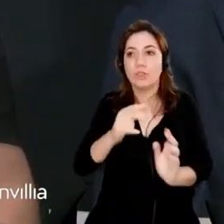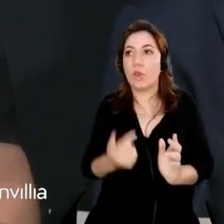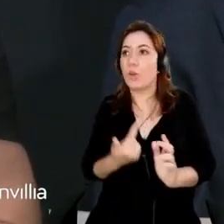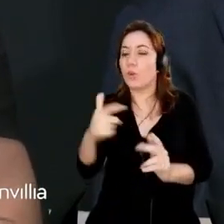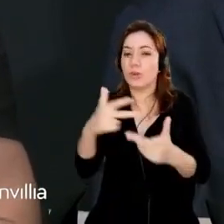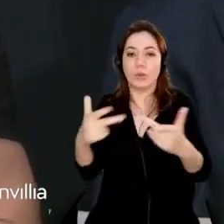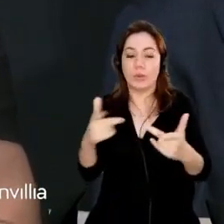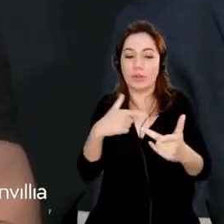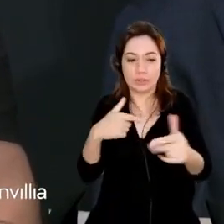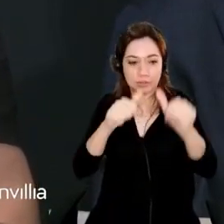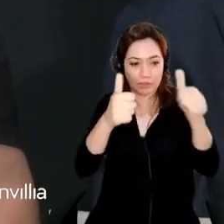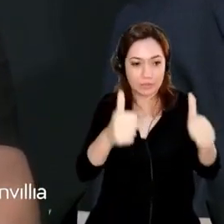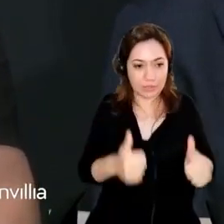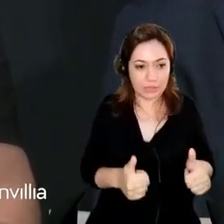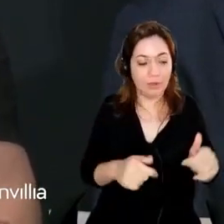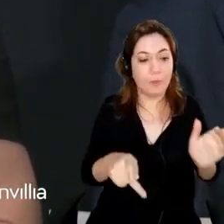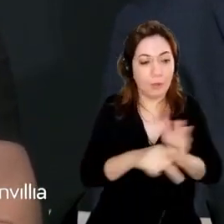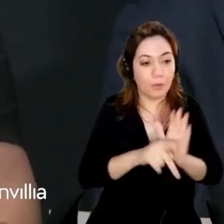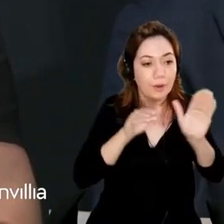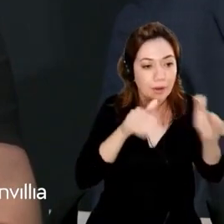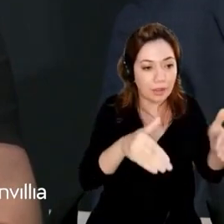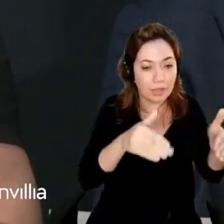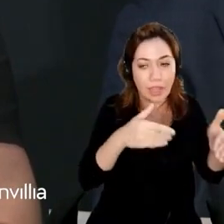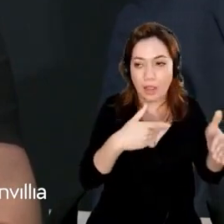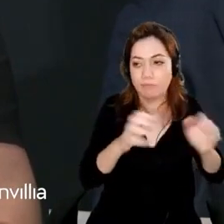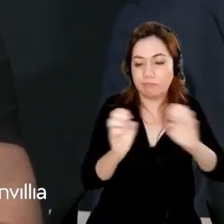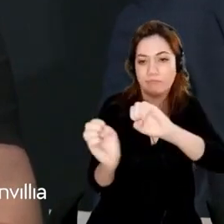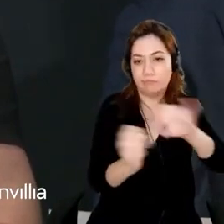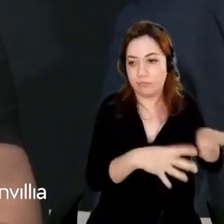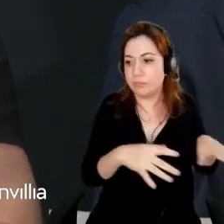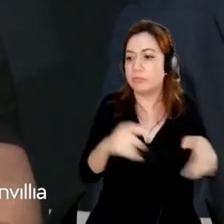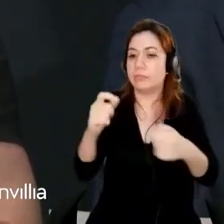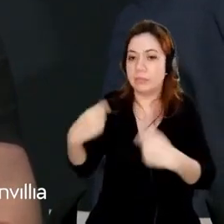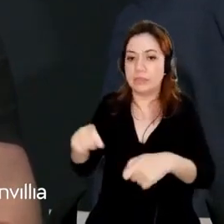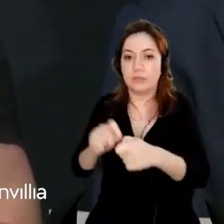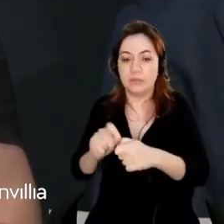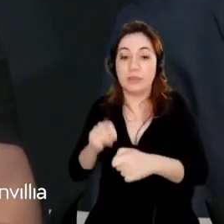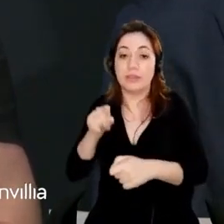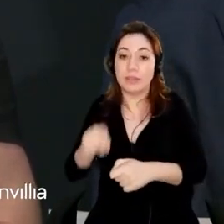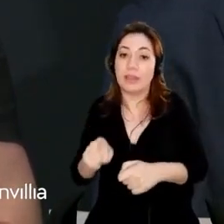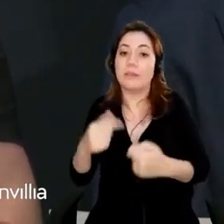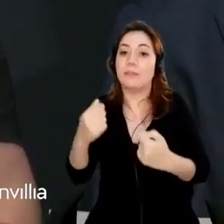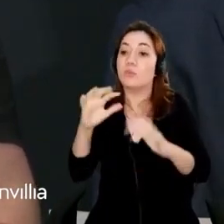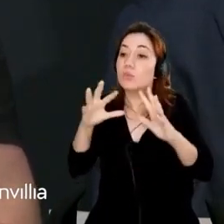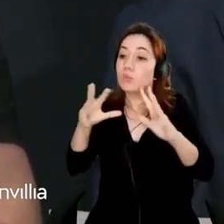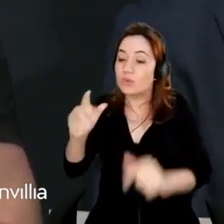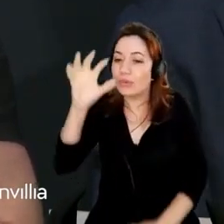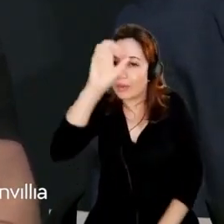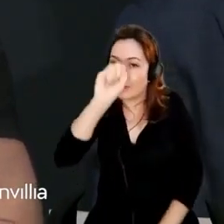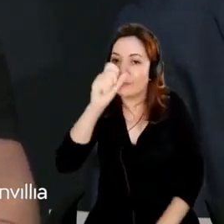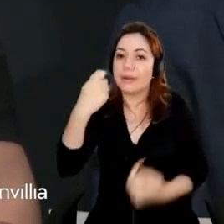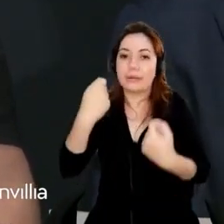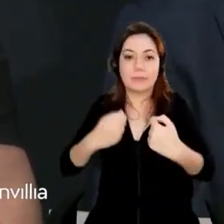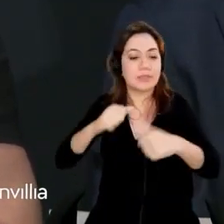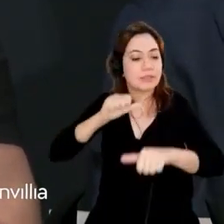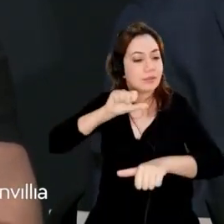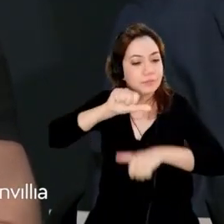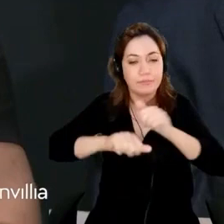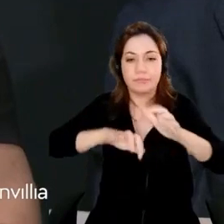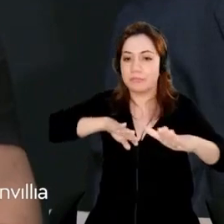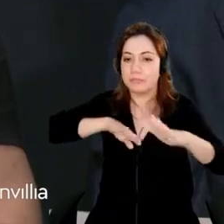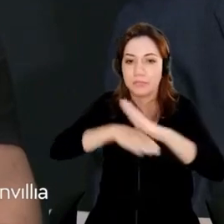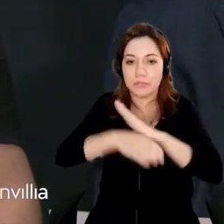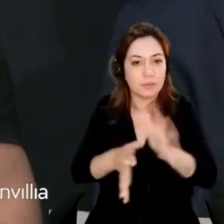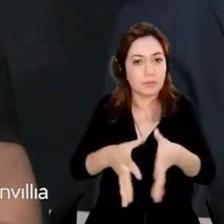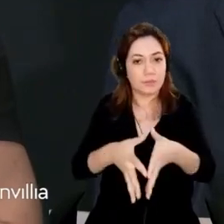a new one. Everything we learn, things should be adapted. Things should evolve. Things should grow. I don't do, but